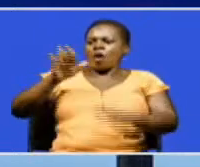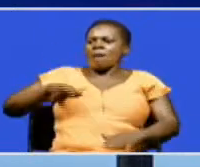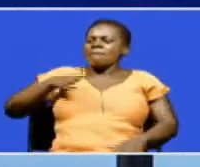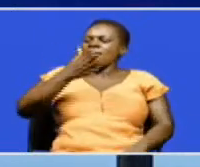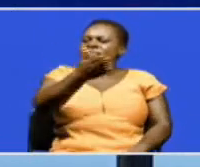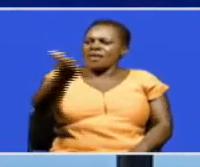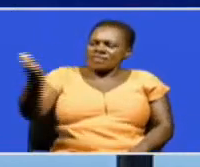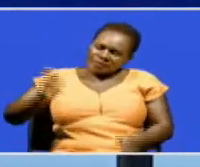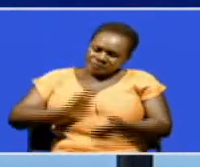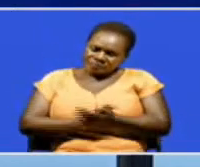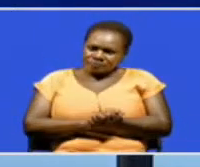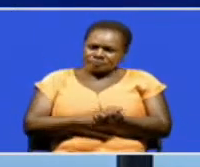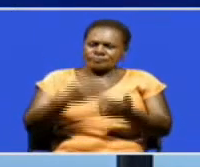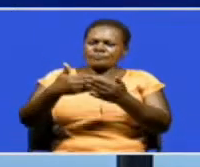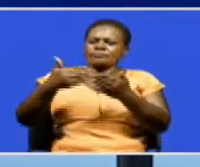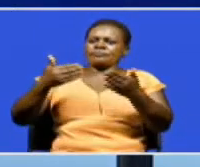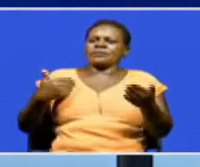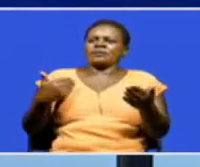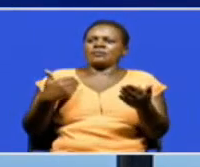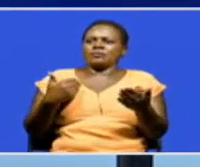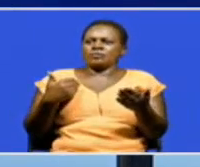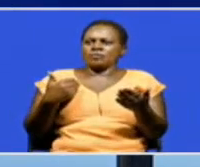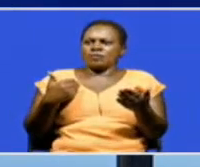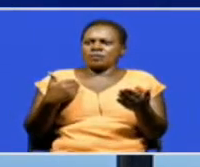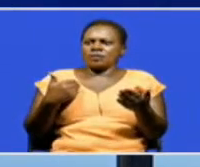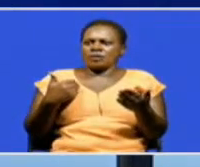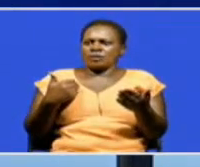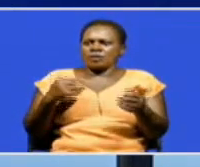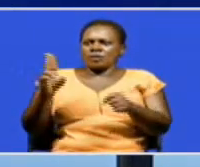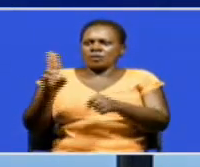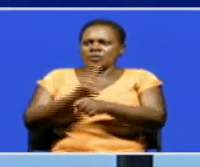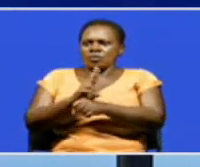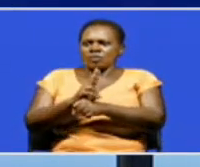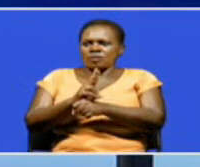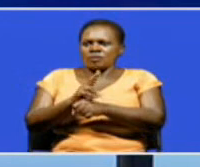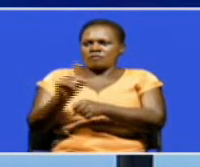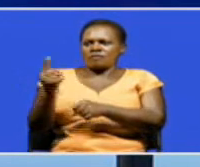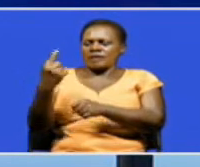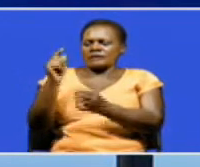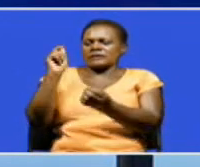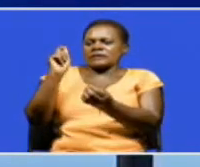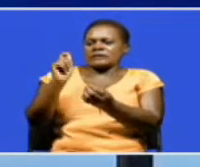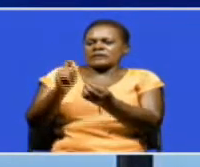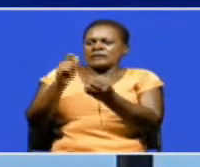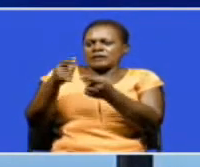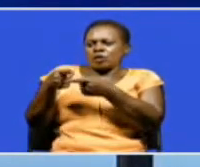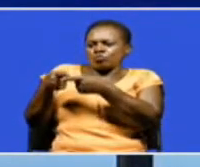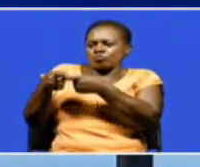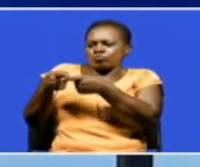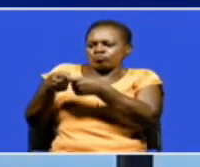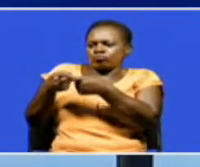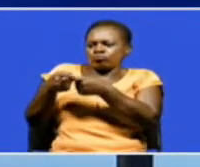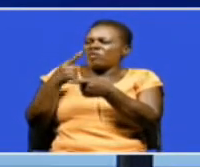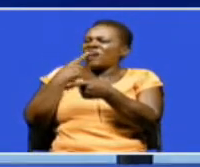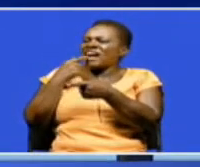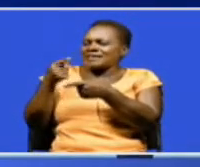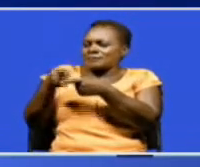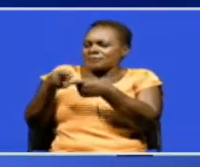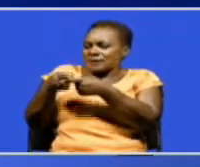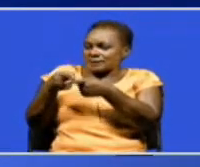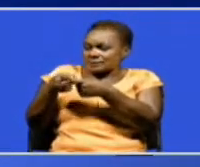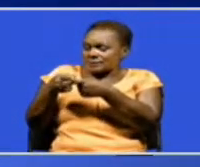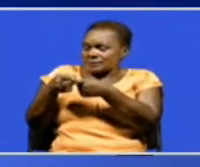there. Now, before vaccines are used on you, they're first tested on mice, white mice, that